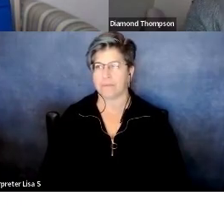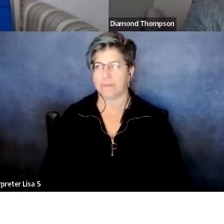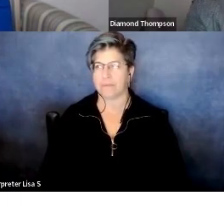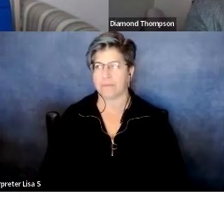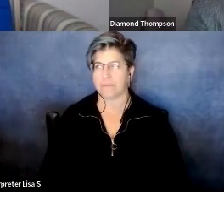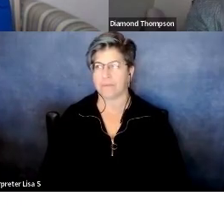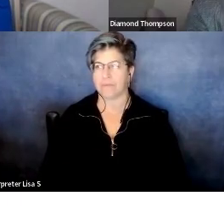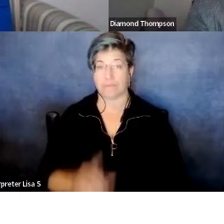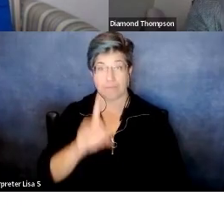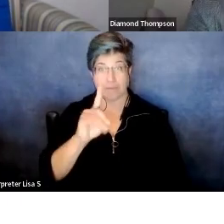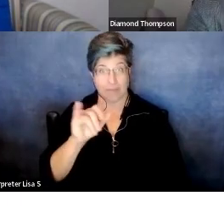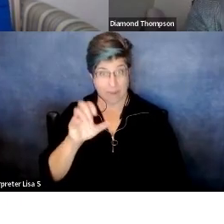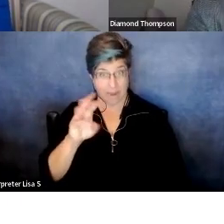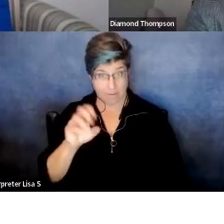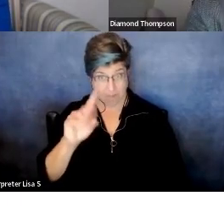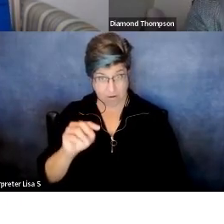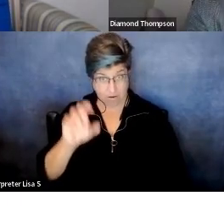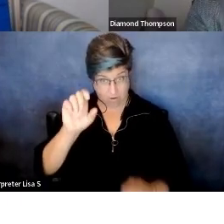Oh, I can continue.